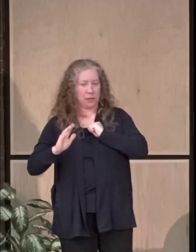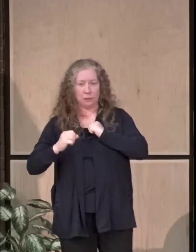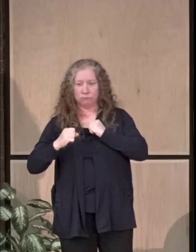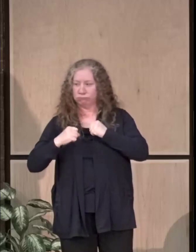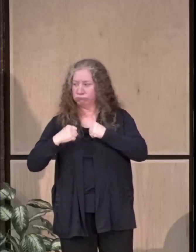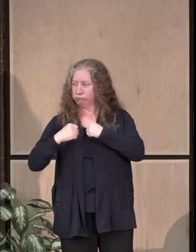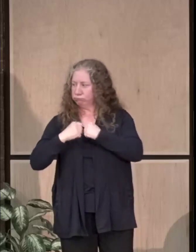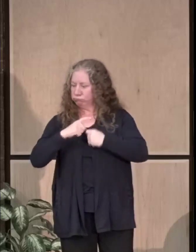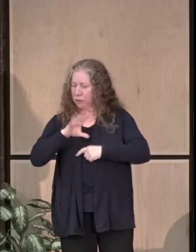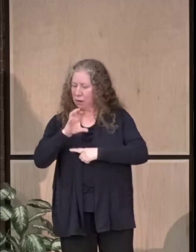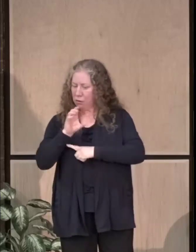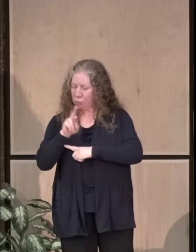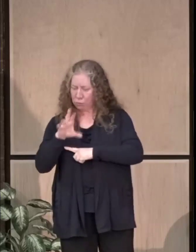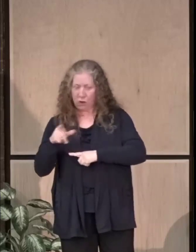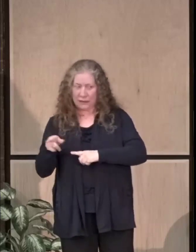for card